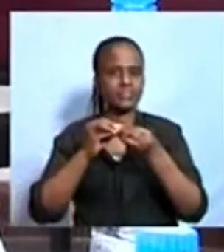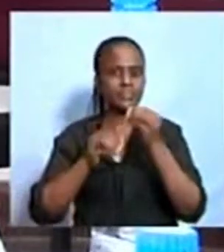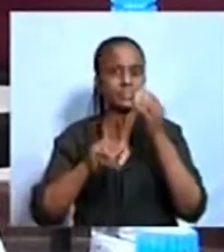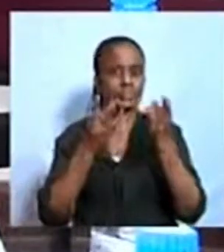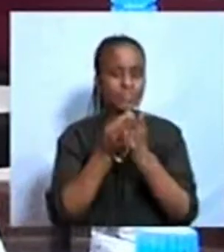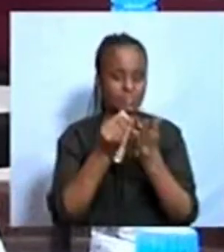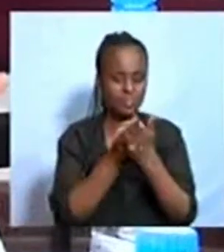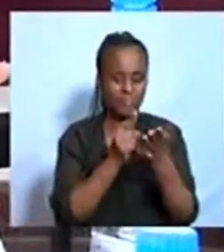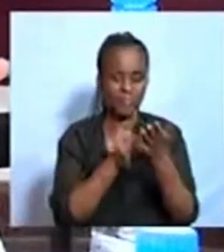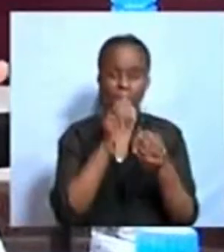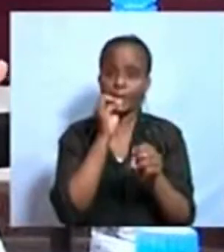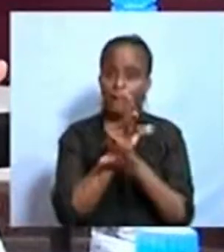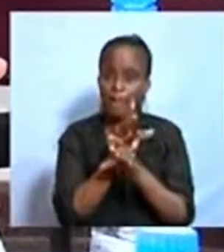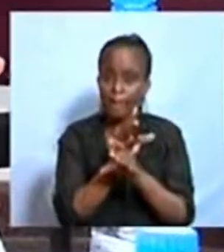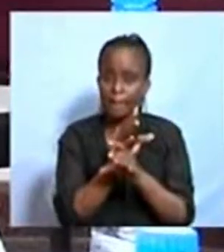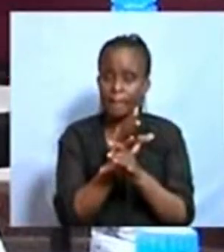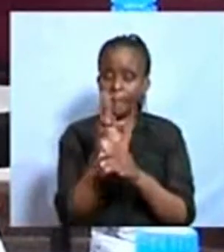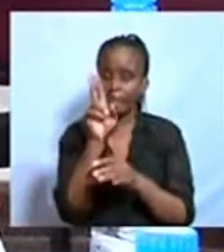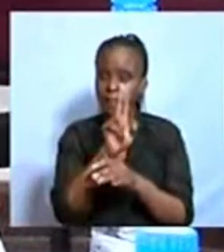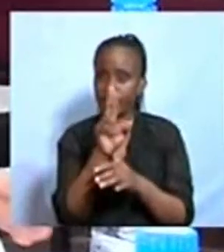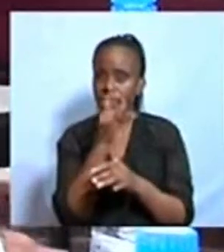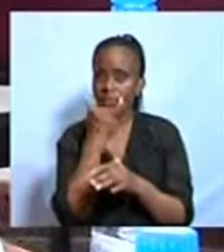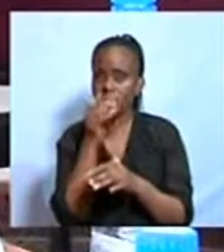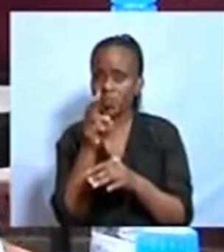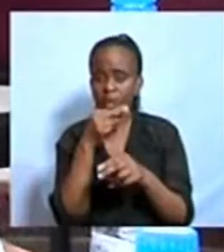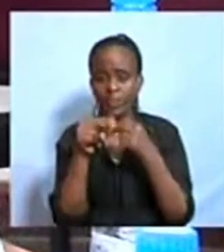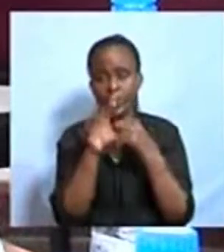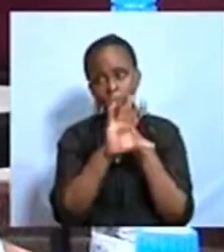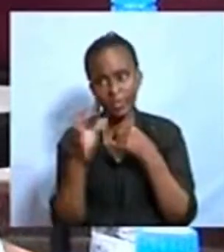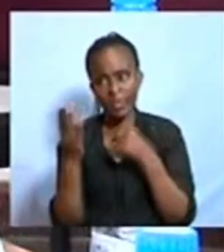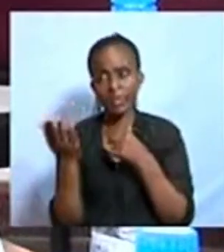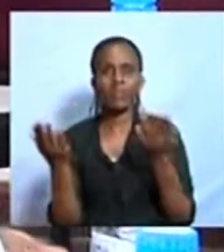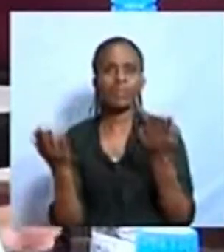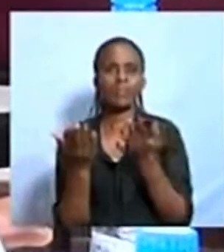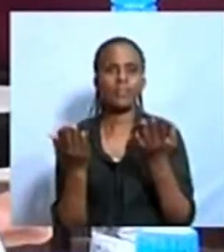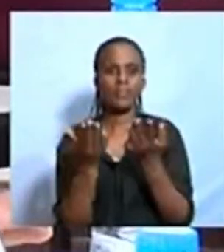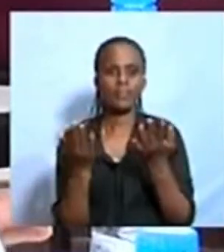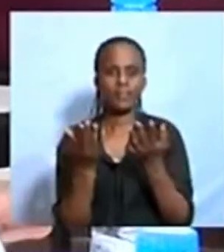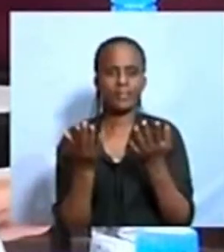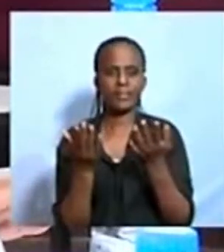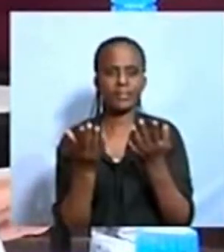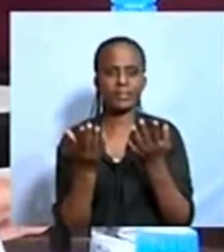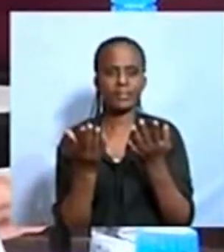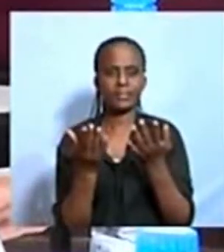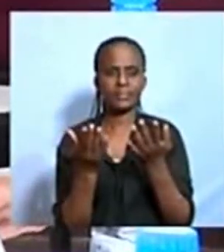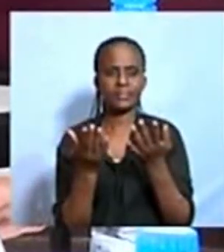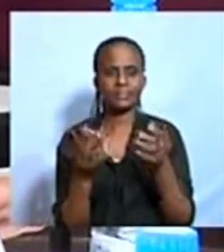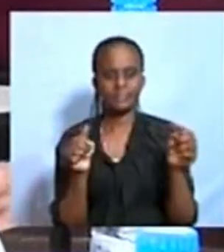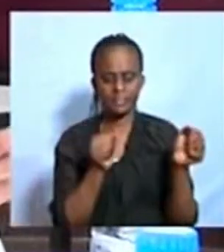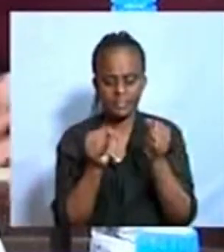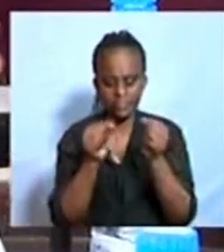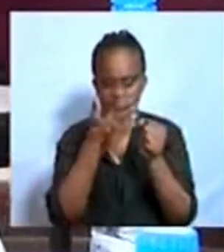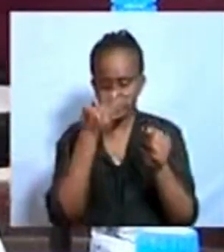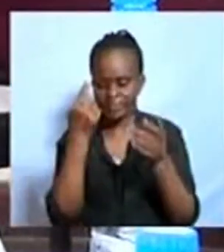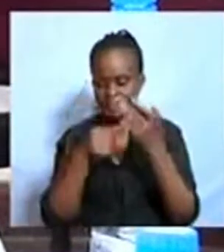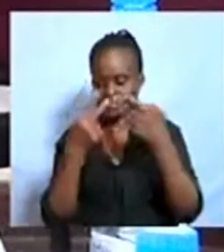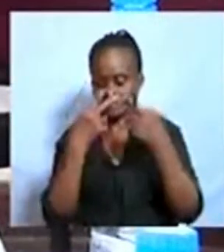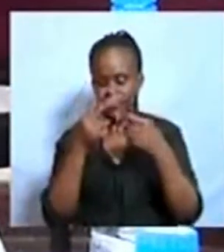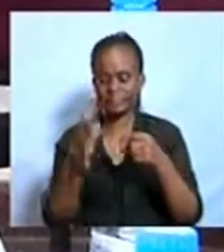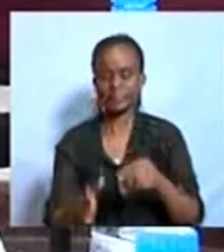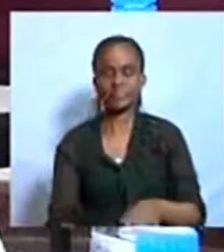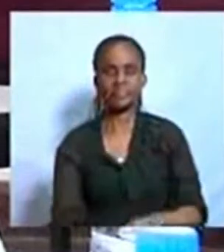funds had been abused, normally it's not reversing these funds. But the system should look at both